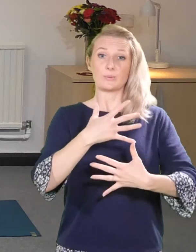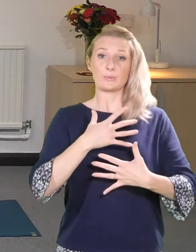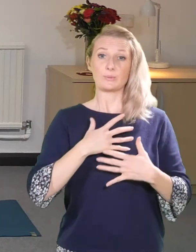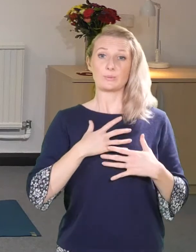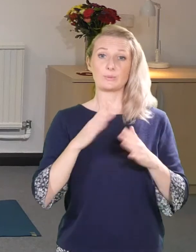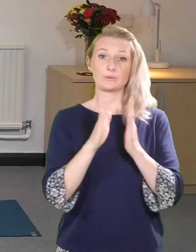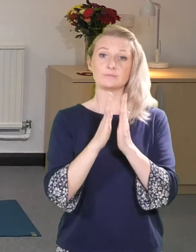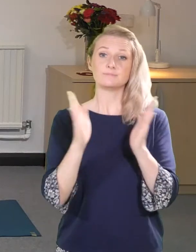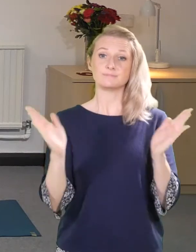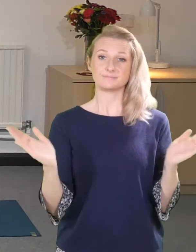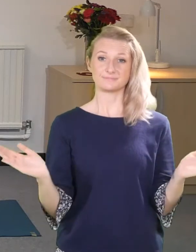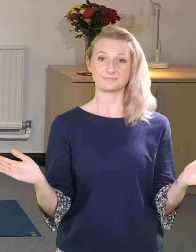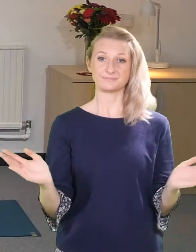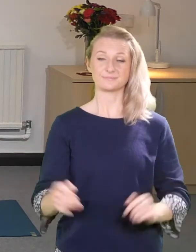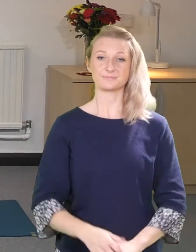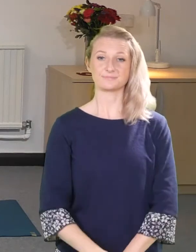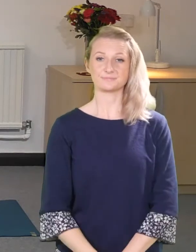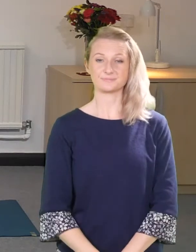Exhale.